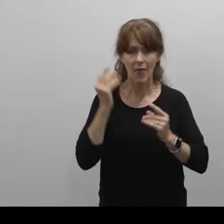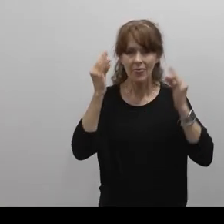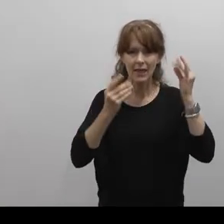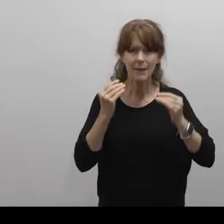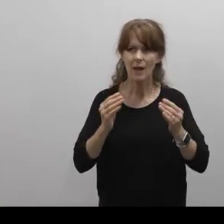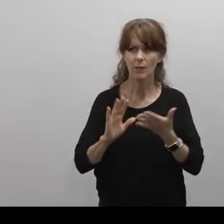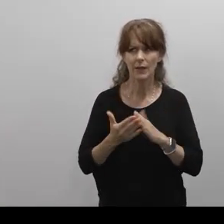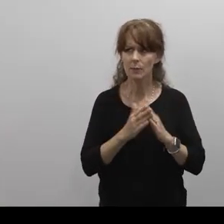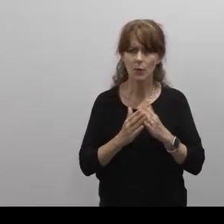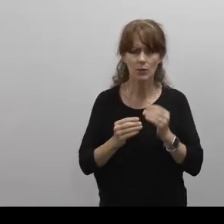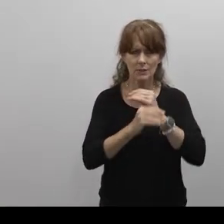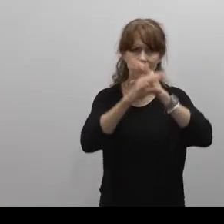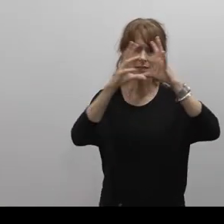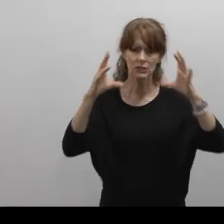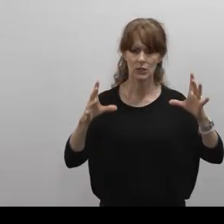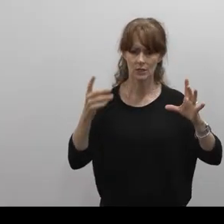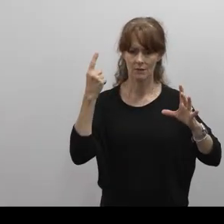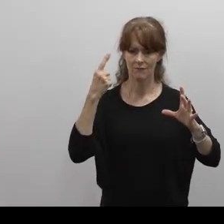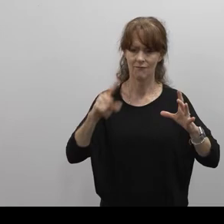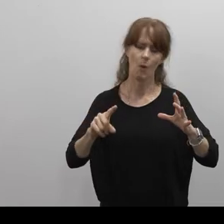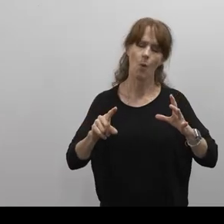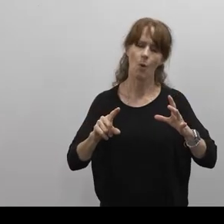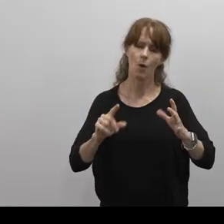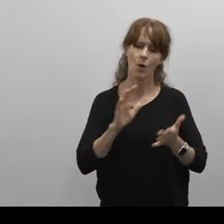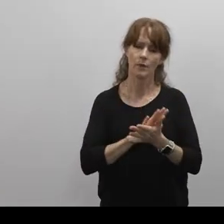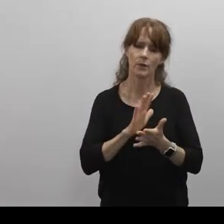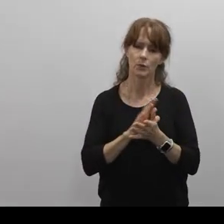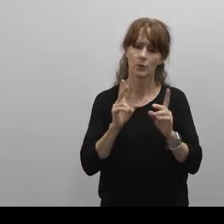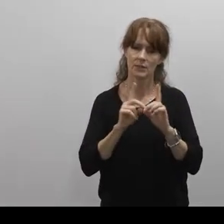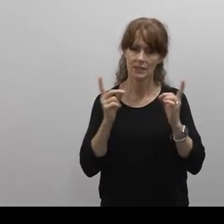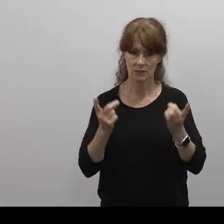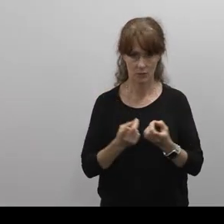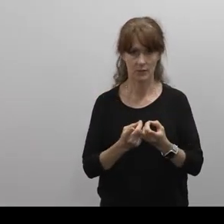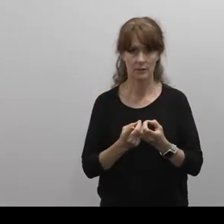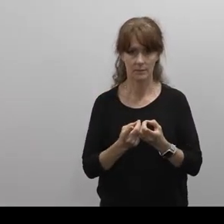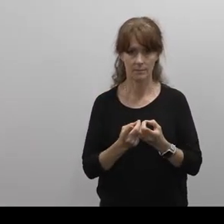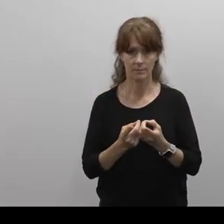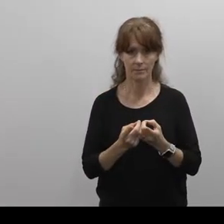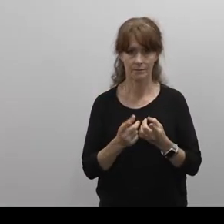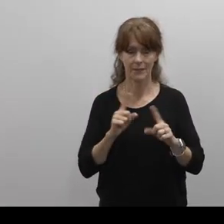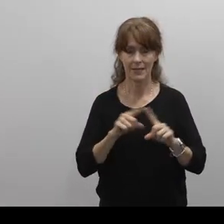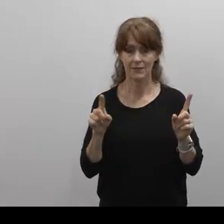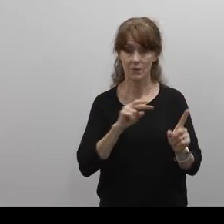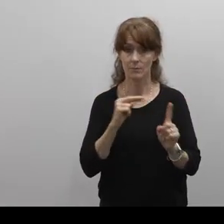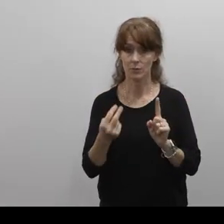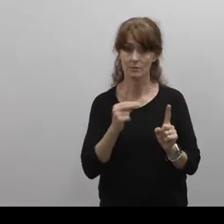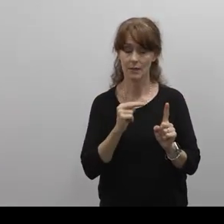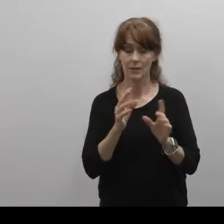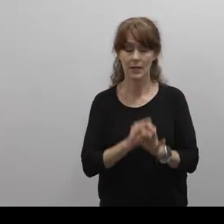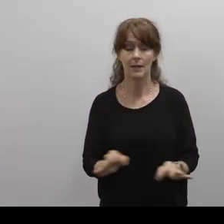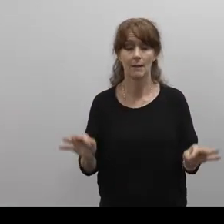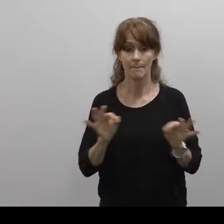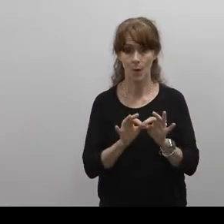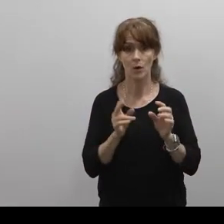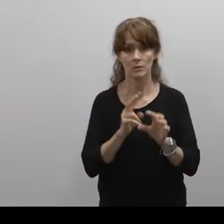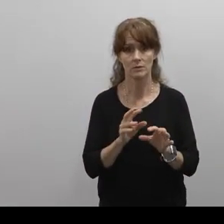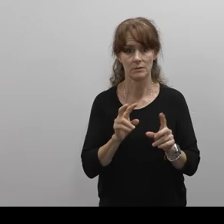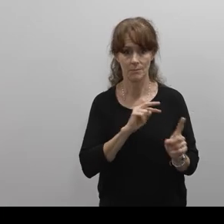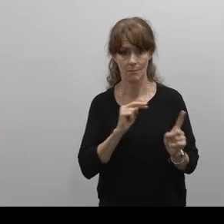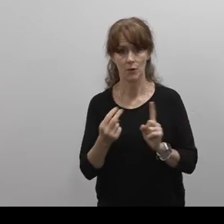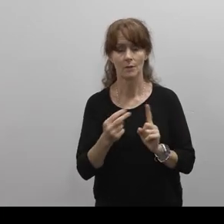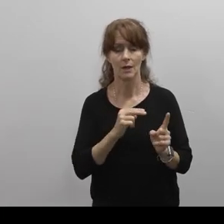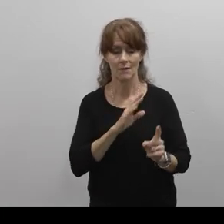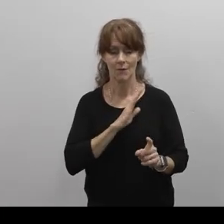is the community's vision for the school district, which is a different perspective and such an important perspective for